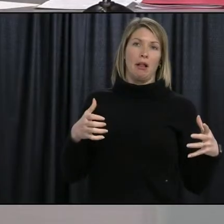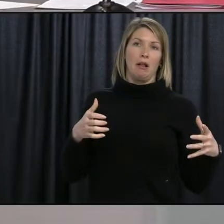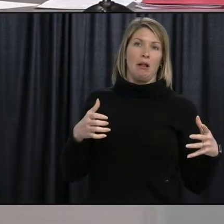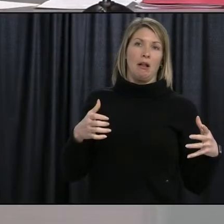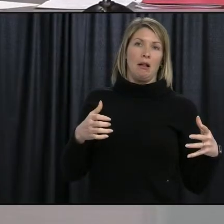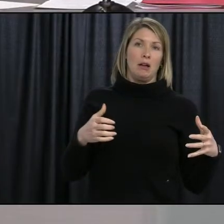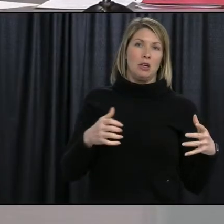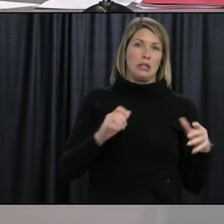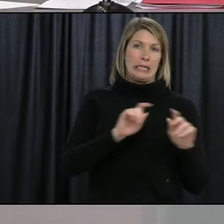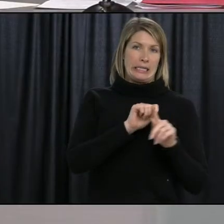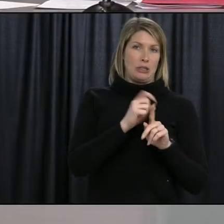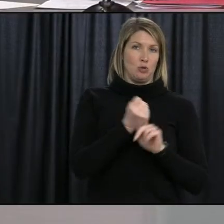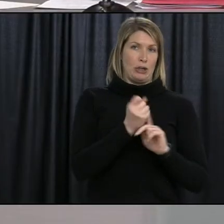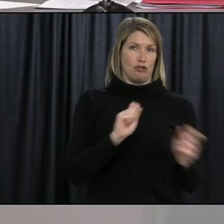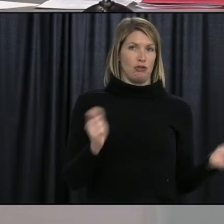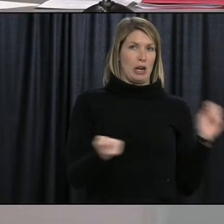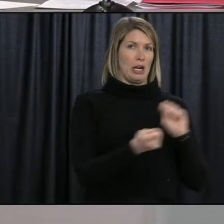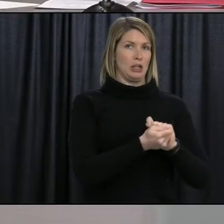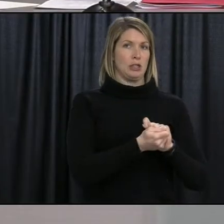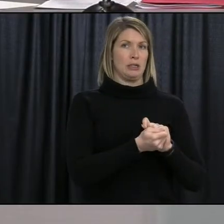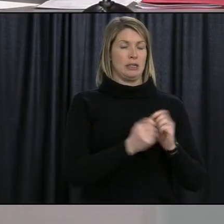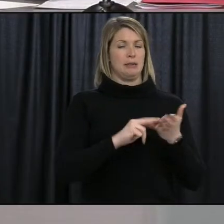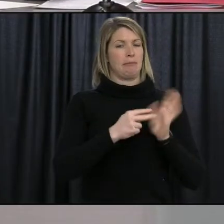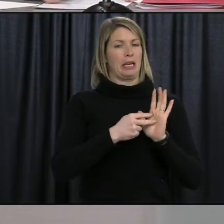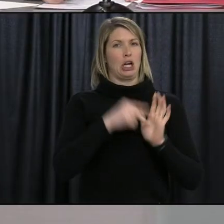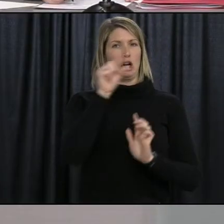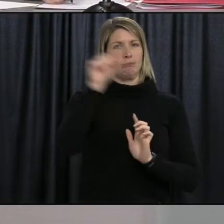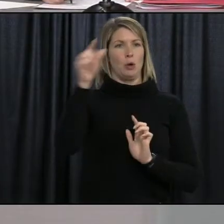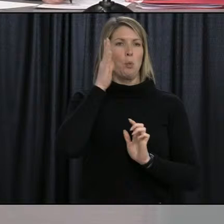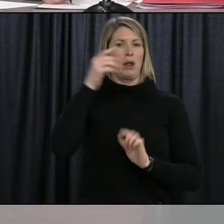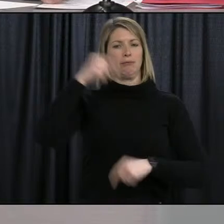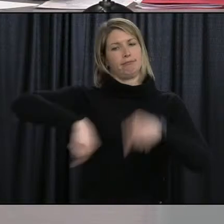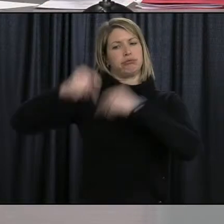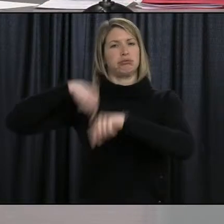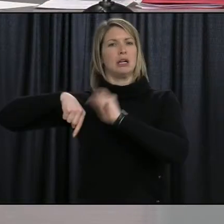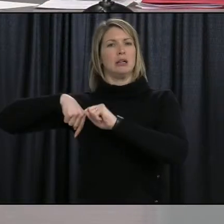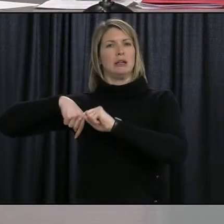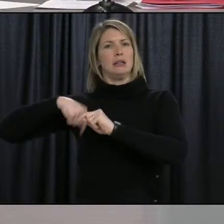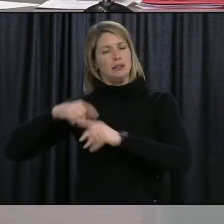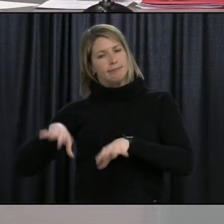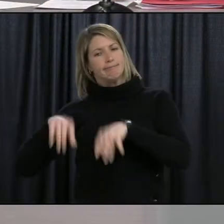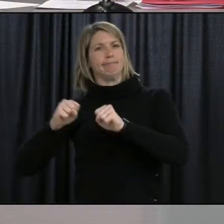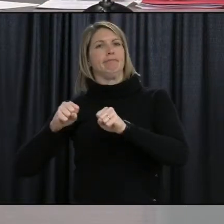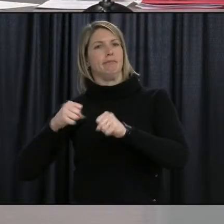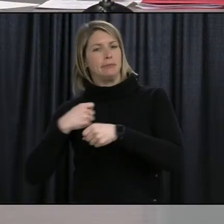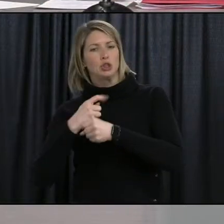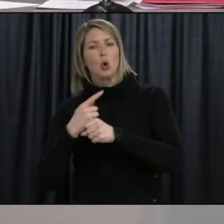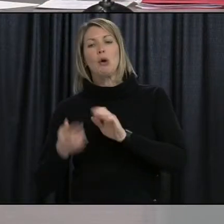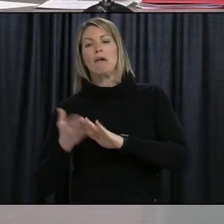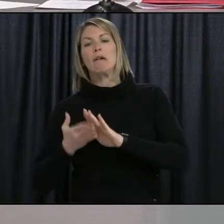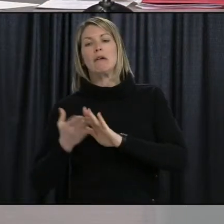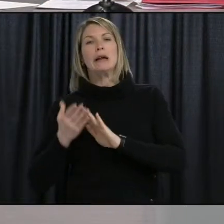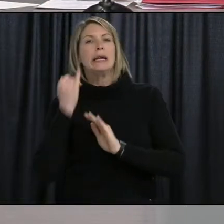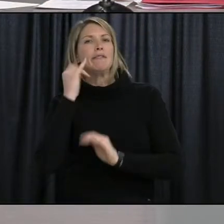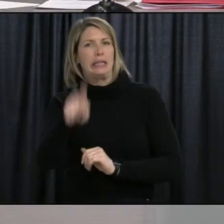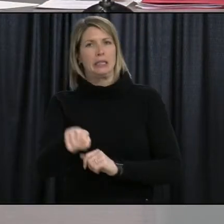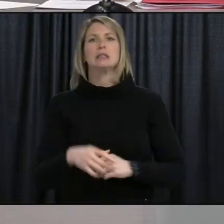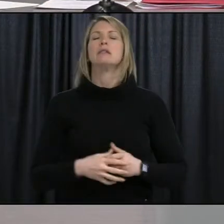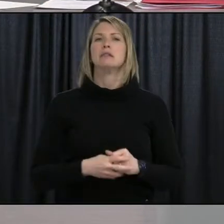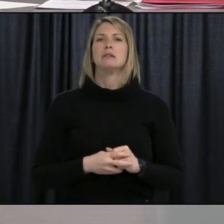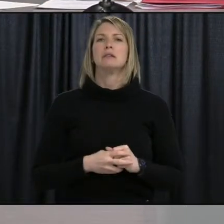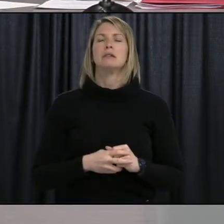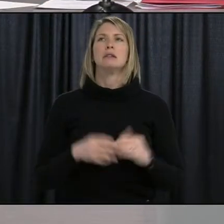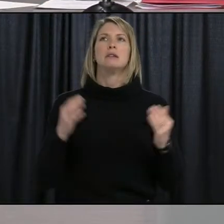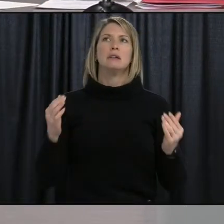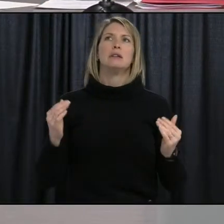Thank you. And I'm not sure who to ask this next question exactly, but I guess whoever feels it's appropriate for them to answer, please do.